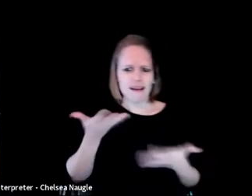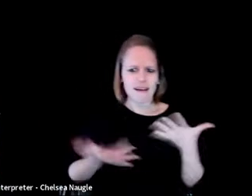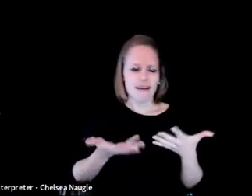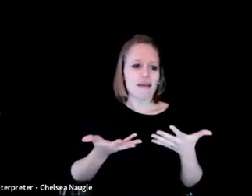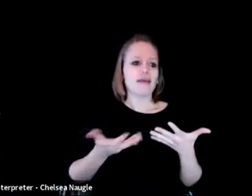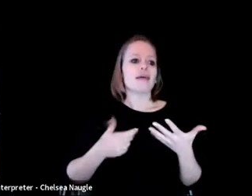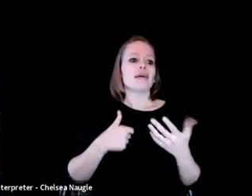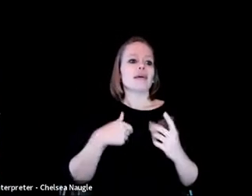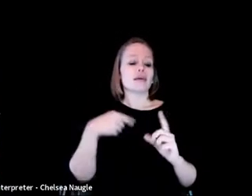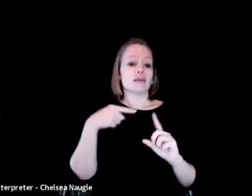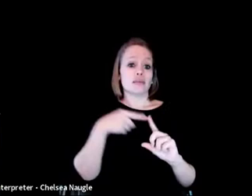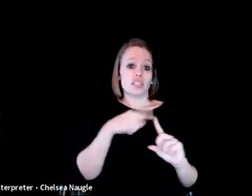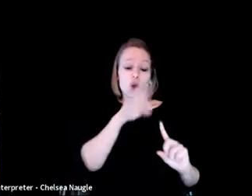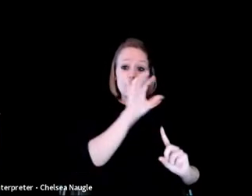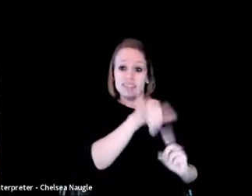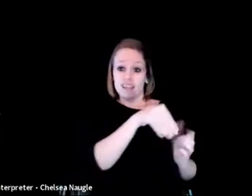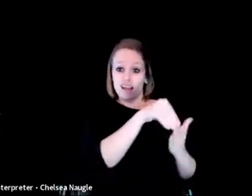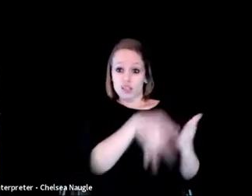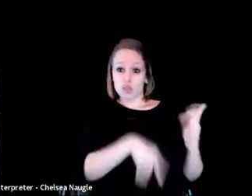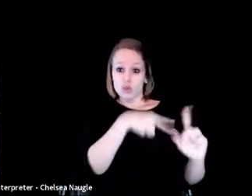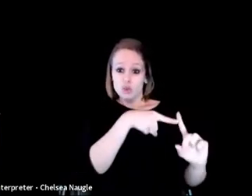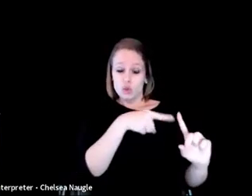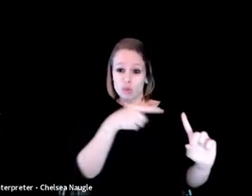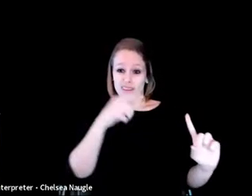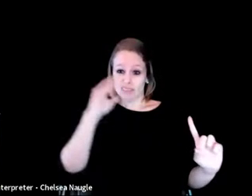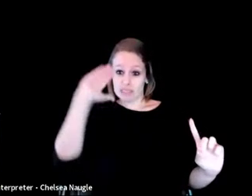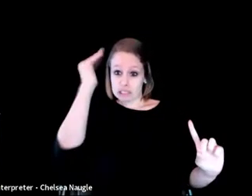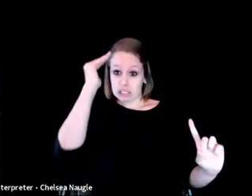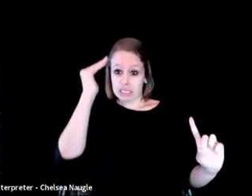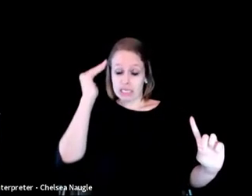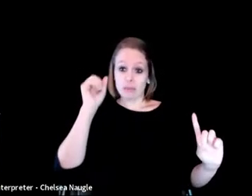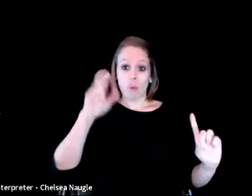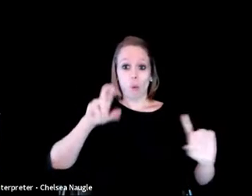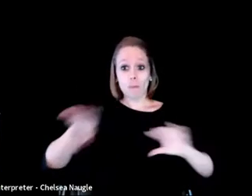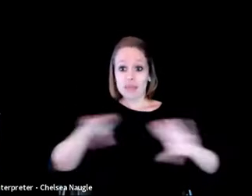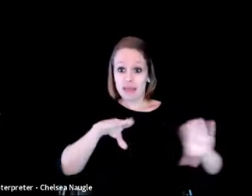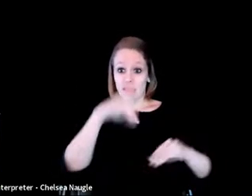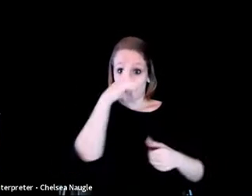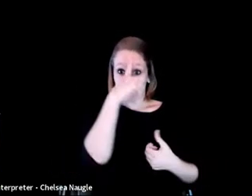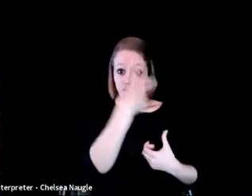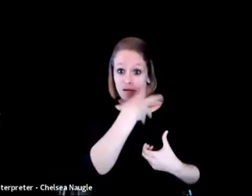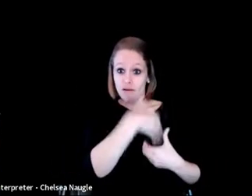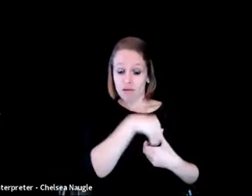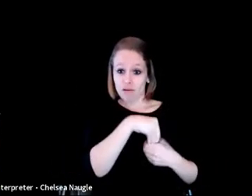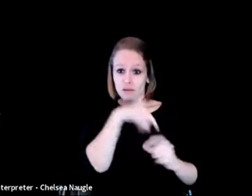is a student appearing to have autism or act autistic because they have deafblindness?